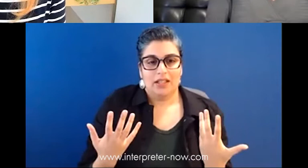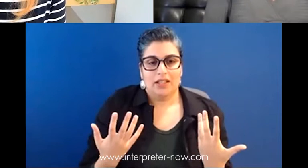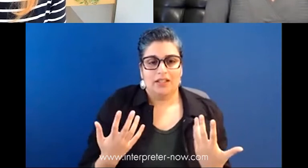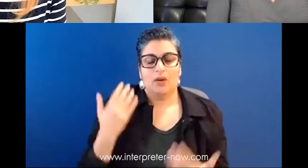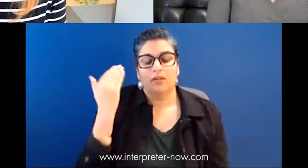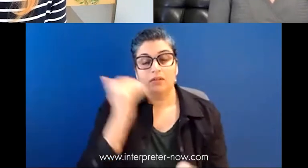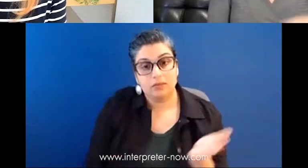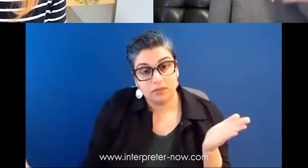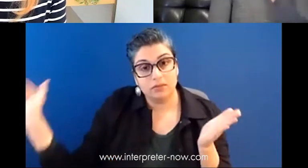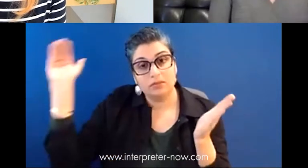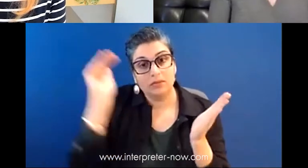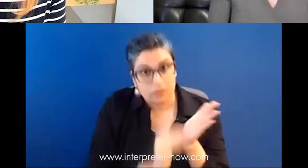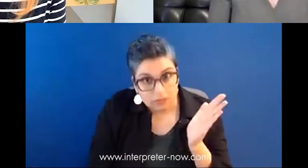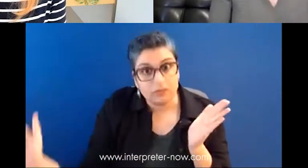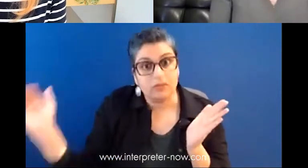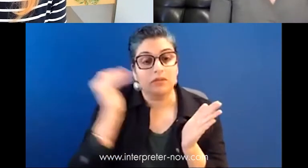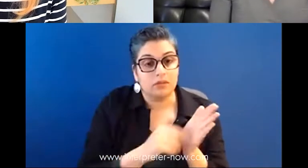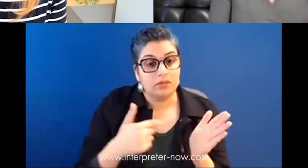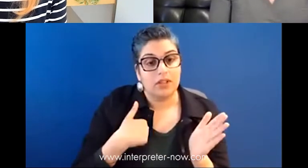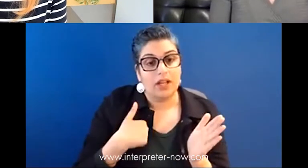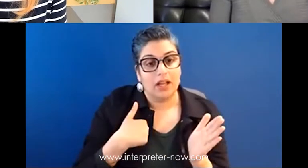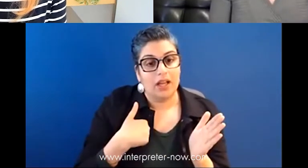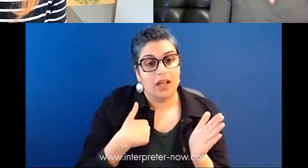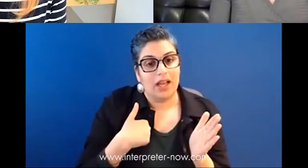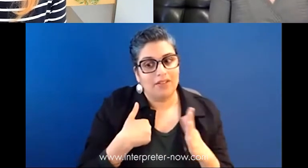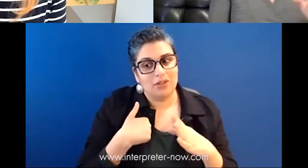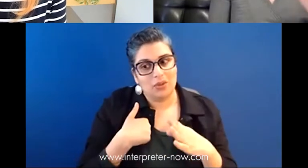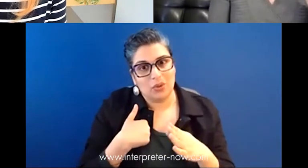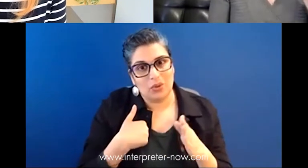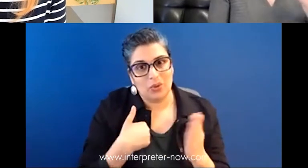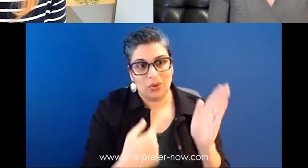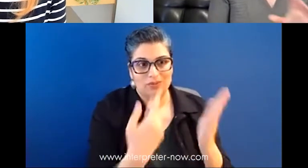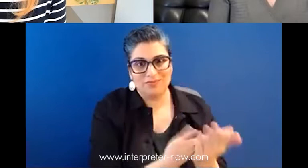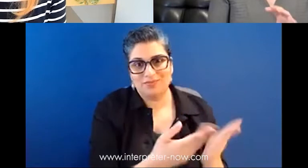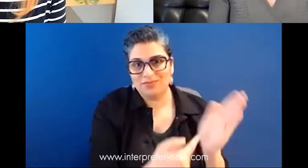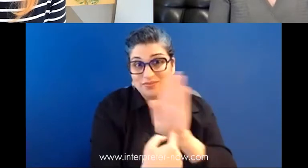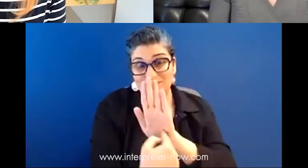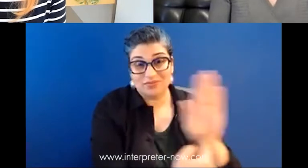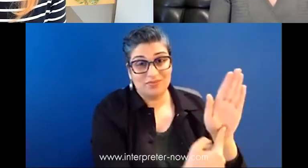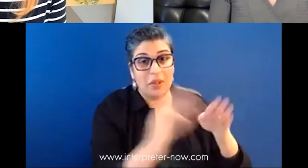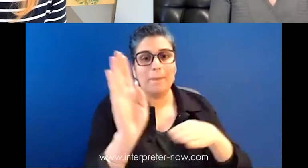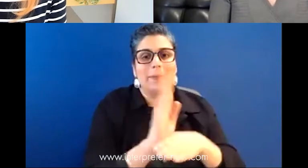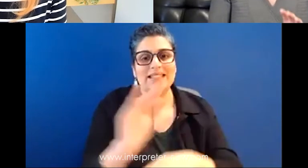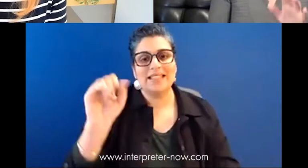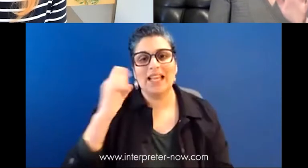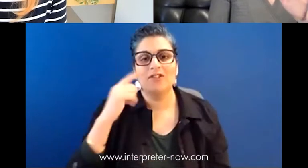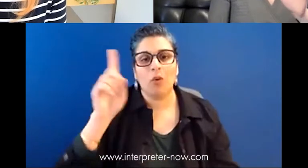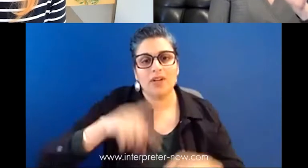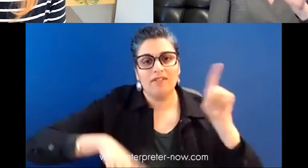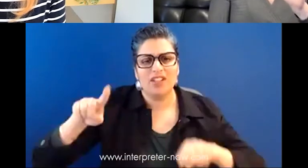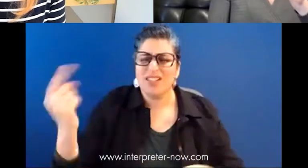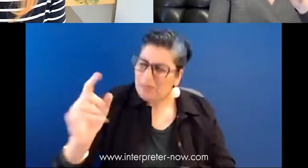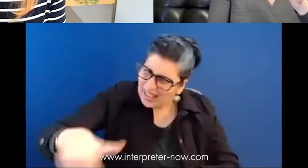again having to remake the business case for diversity. There's something else that's holding us back, something